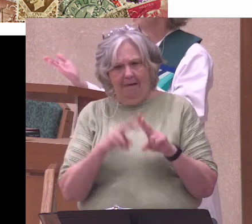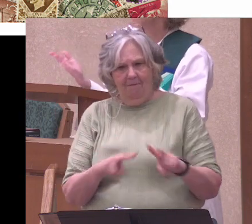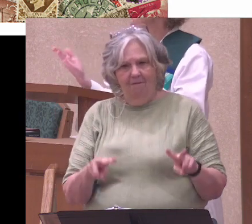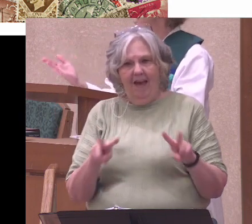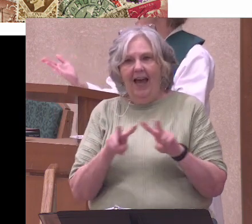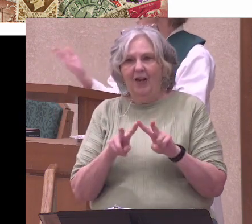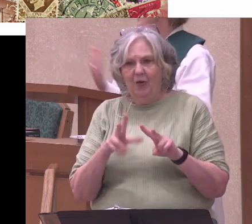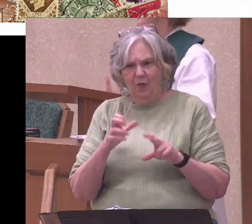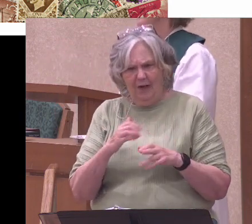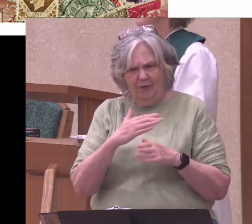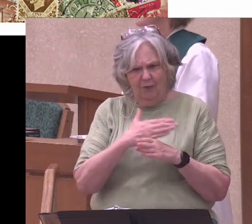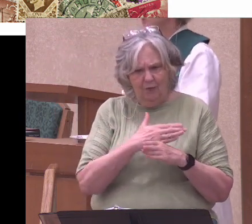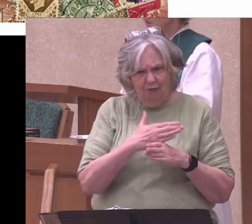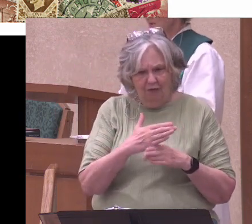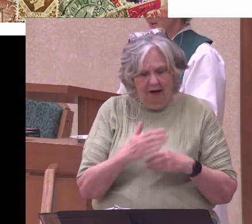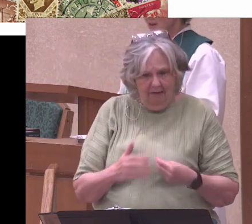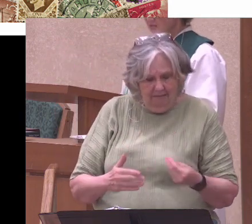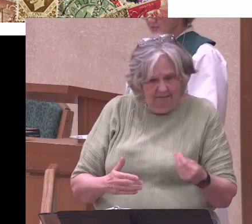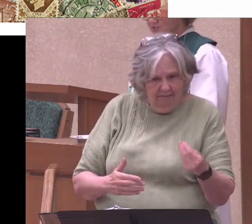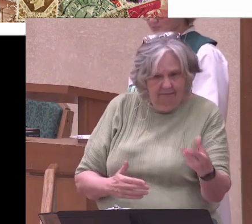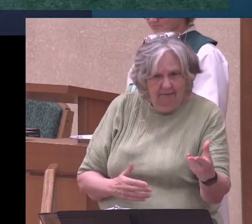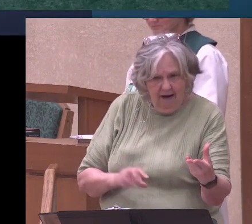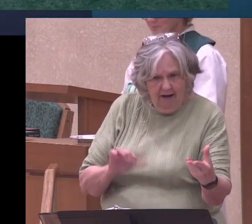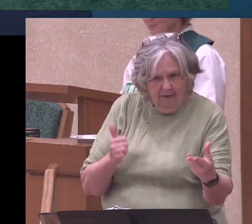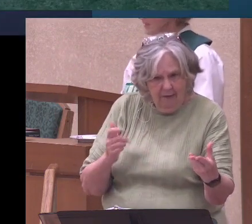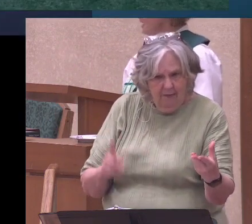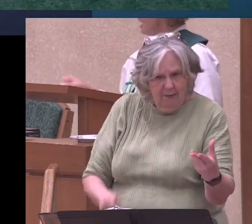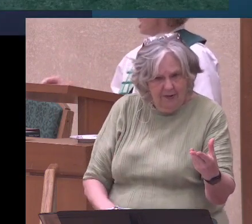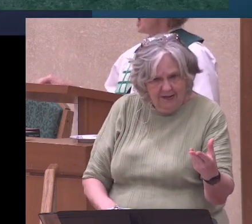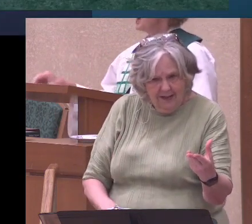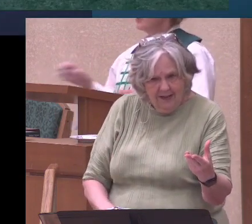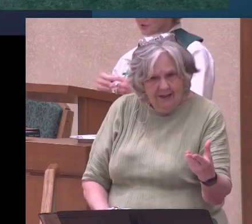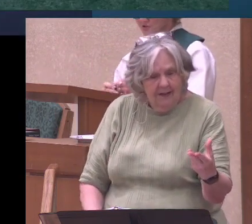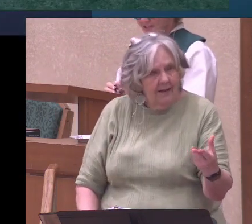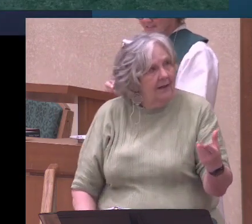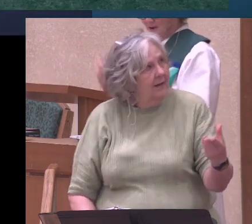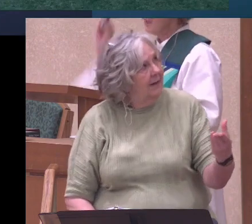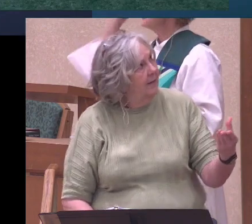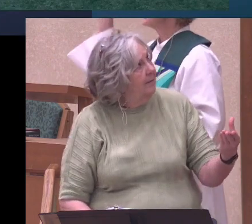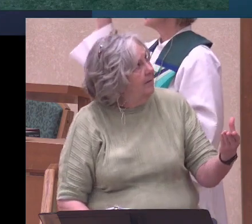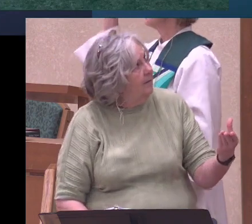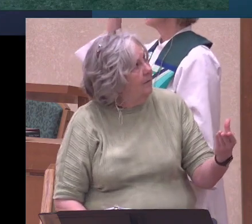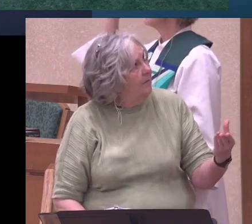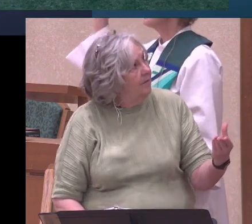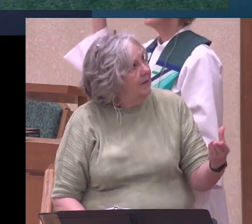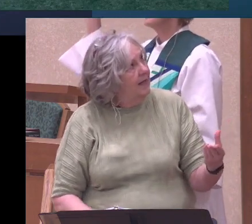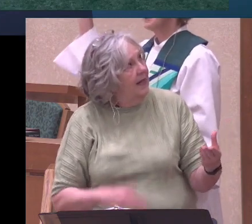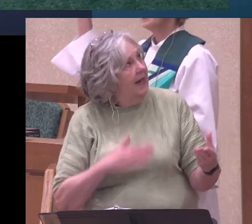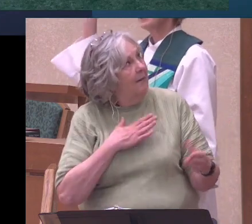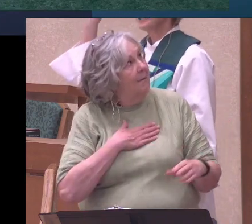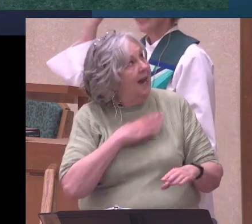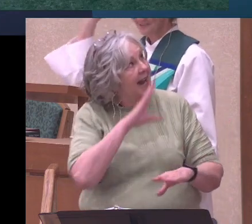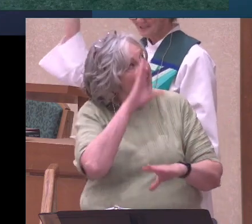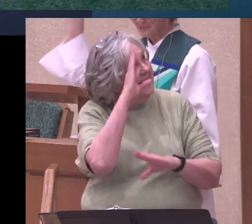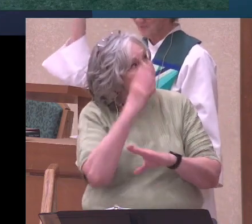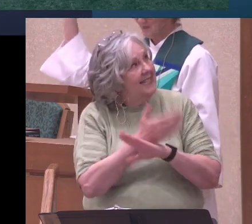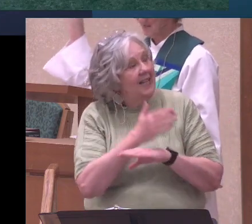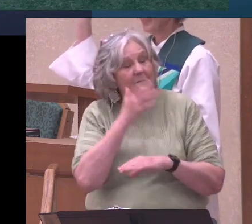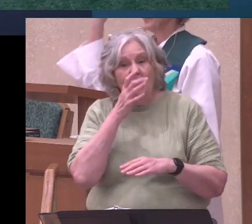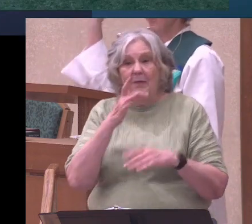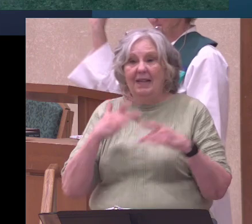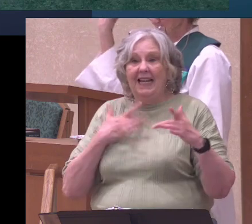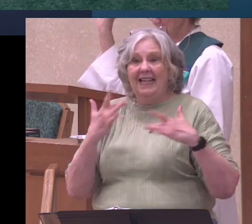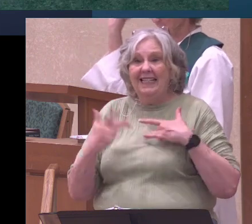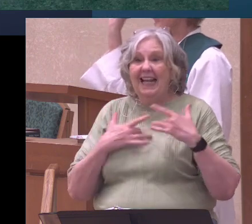to pass on to someone else? I'm sure that my sons will be pretty excited to get these